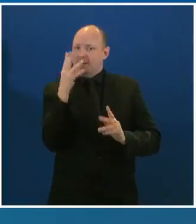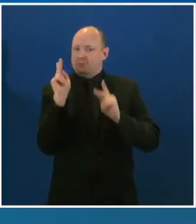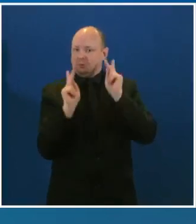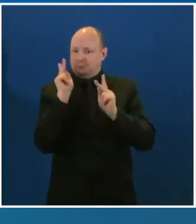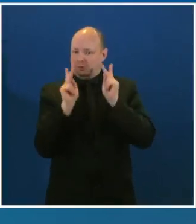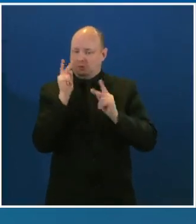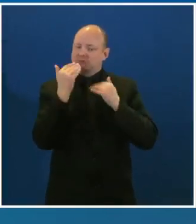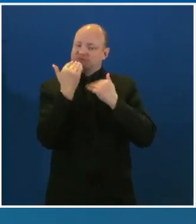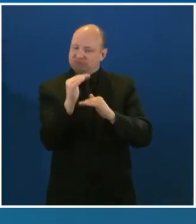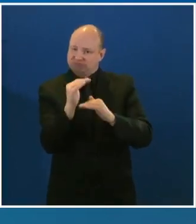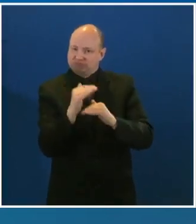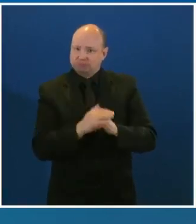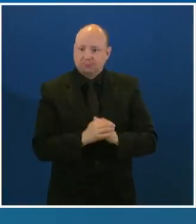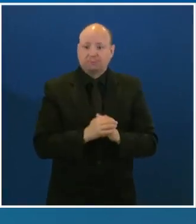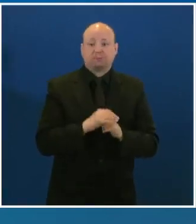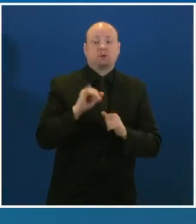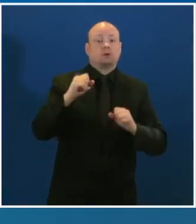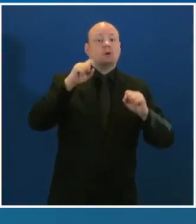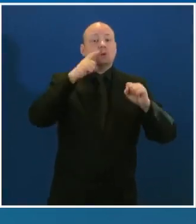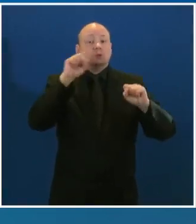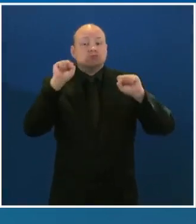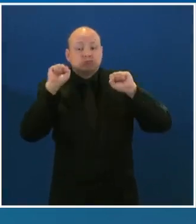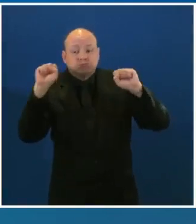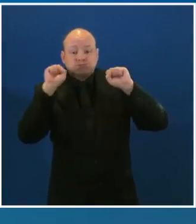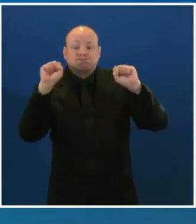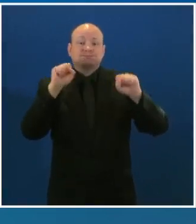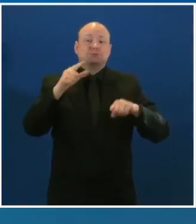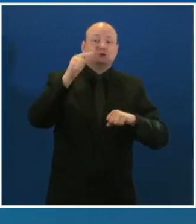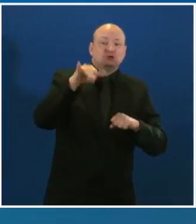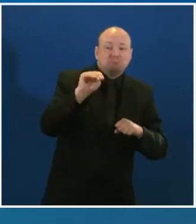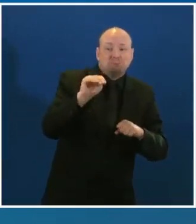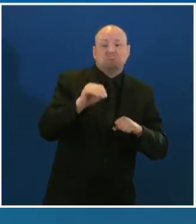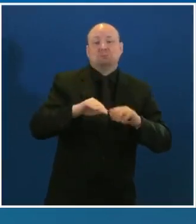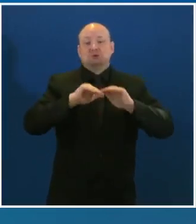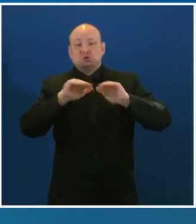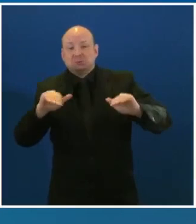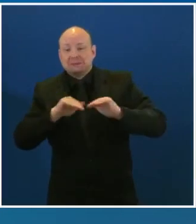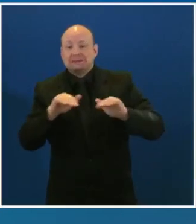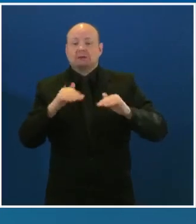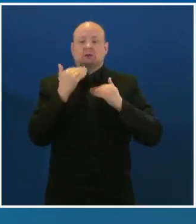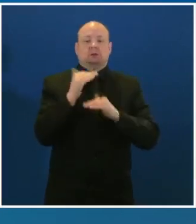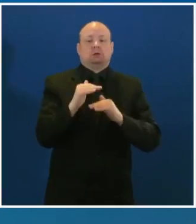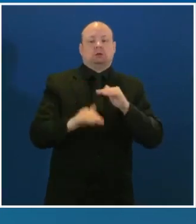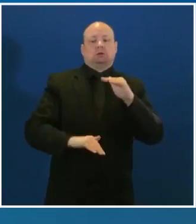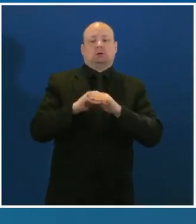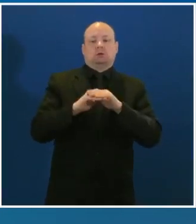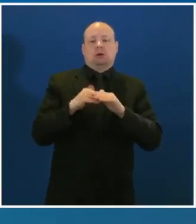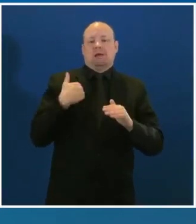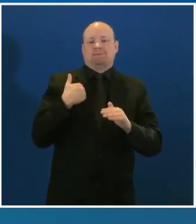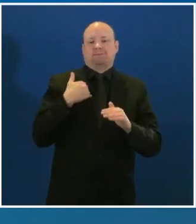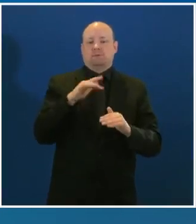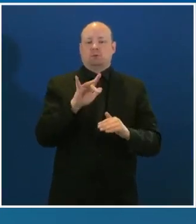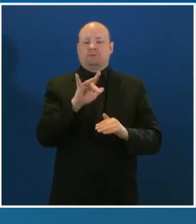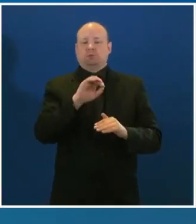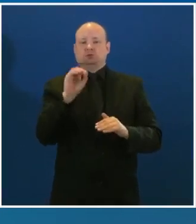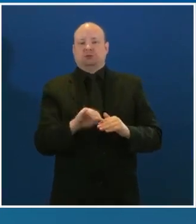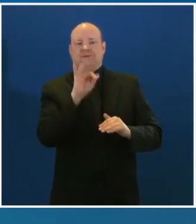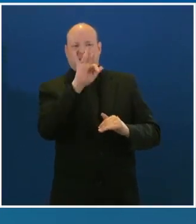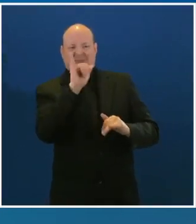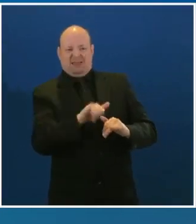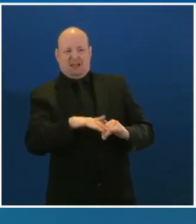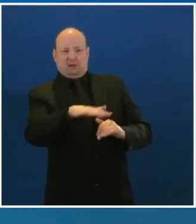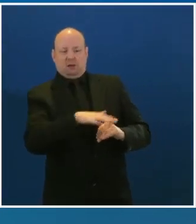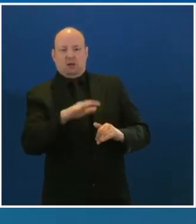and activities such as gyms and indoor pools are permitted with a maximum of 25% capacity.